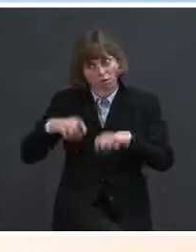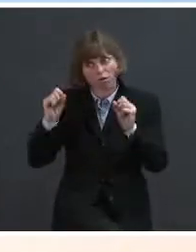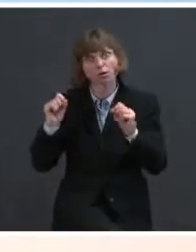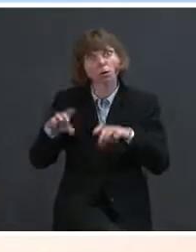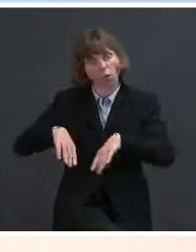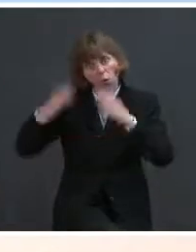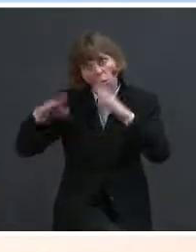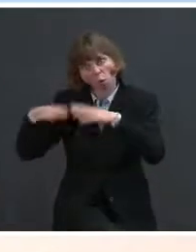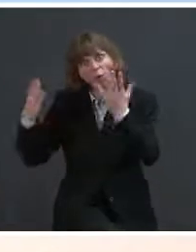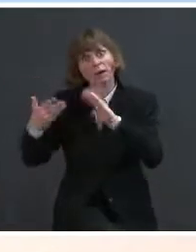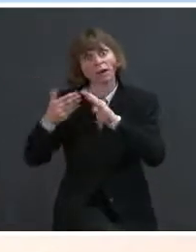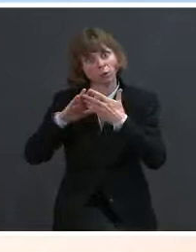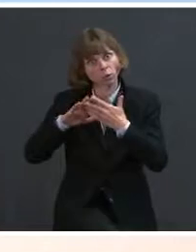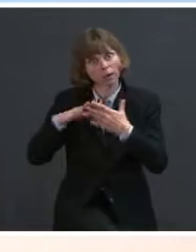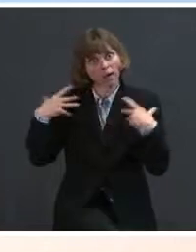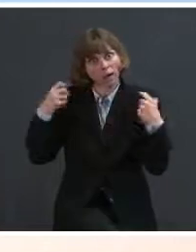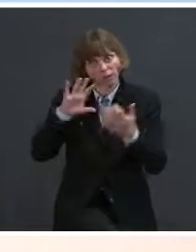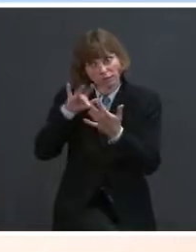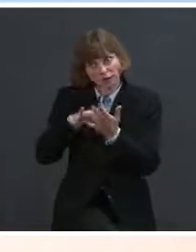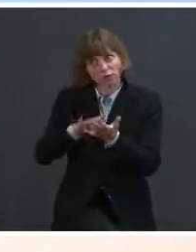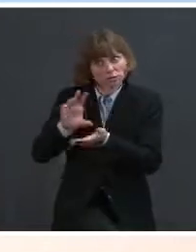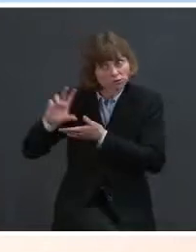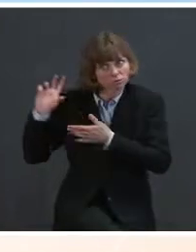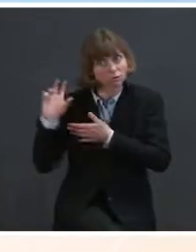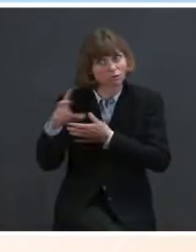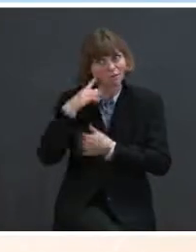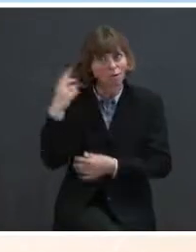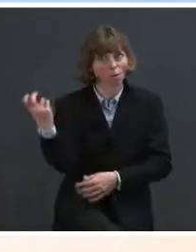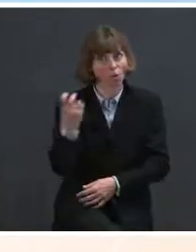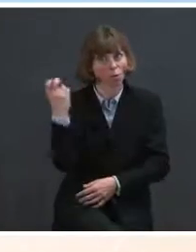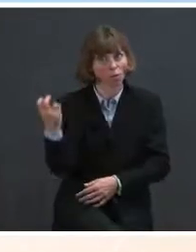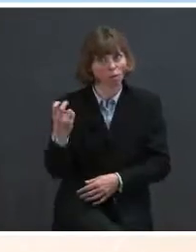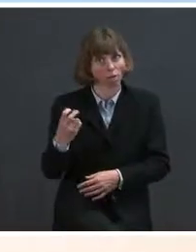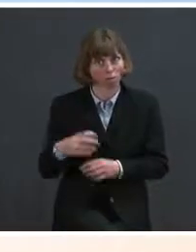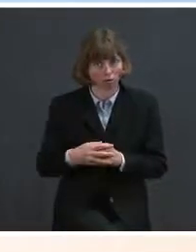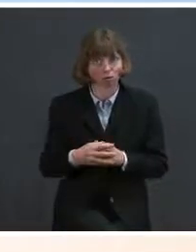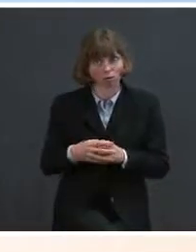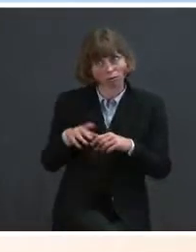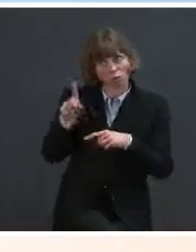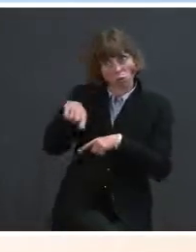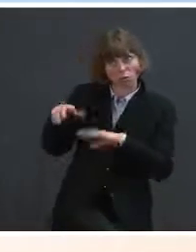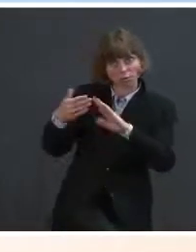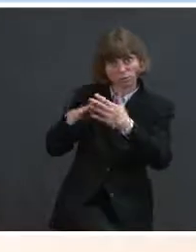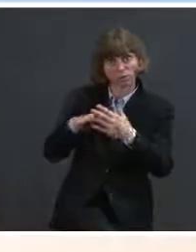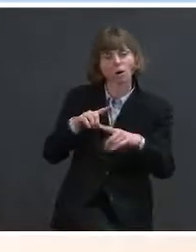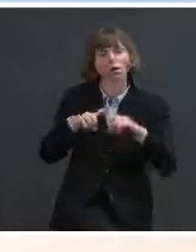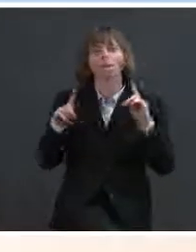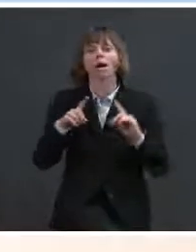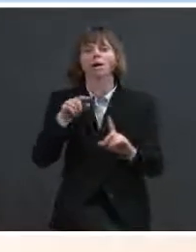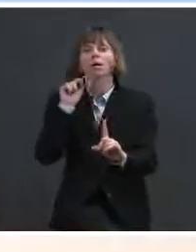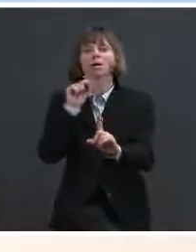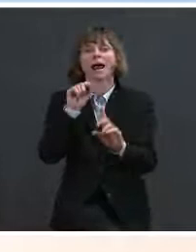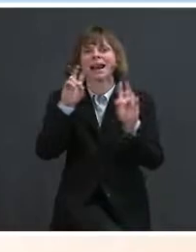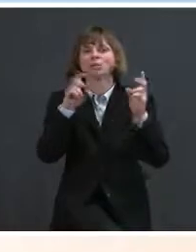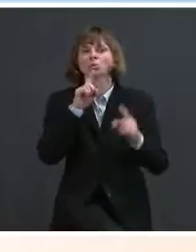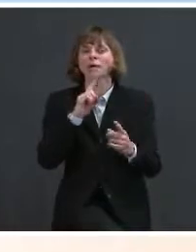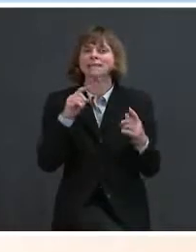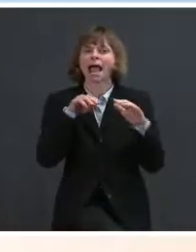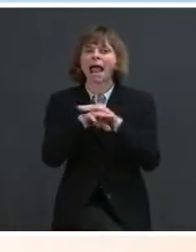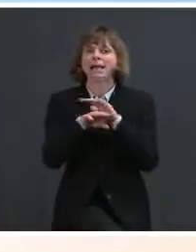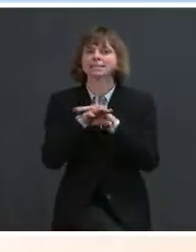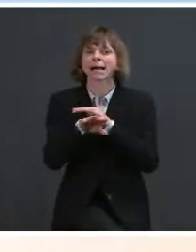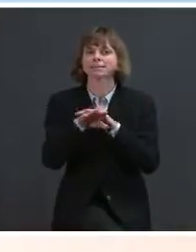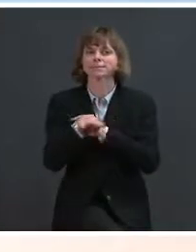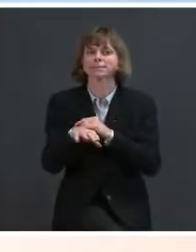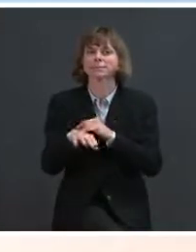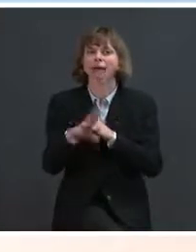more mobile units. A big issue, though, is access and accessibility and meeting people where they are, regardless of their political